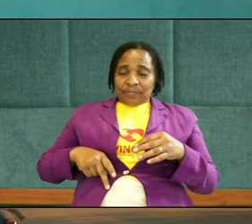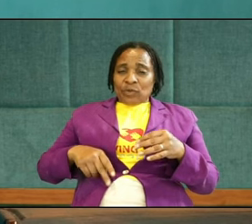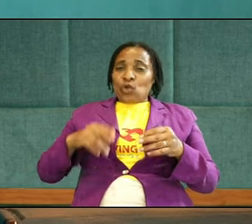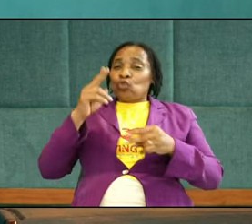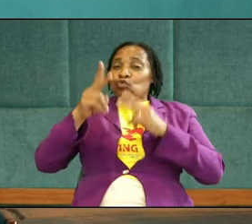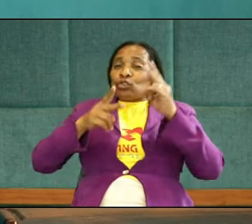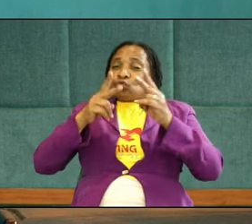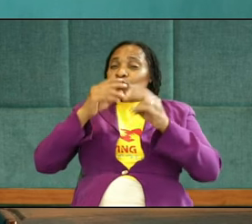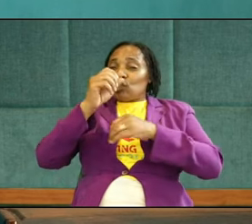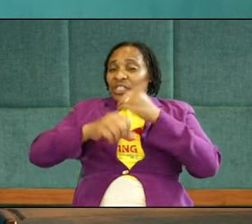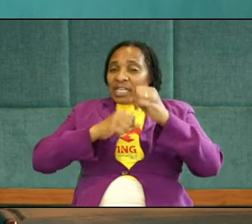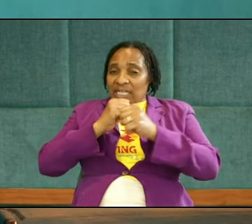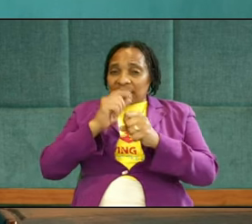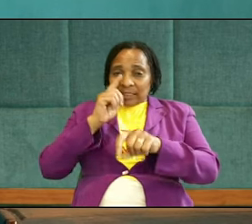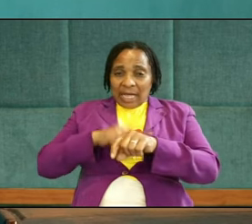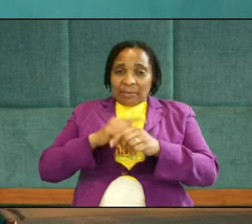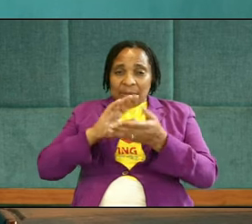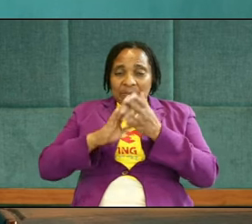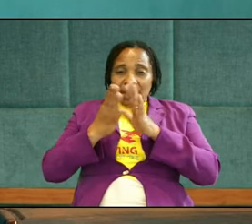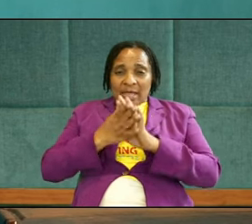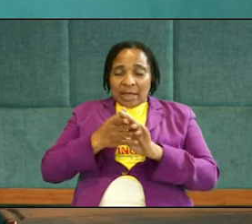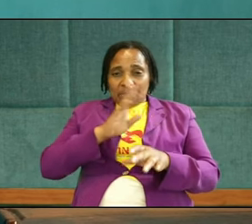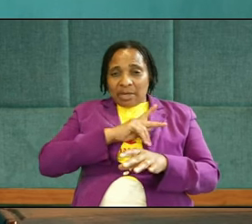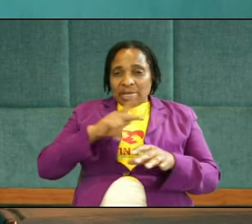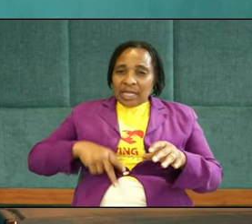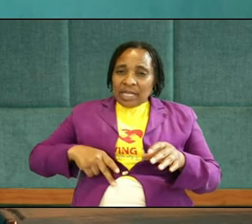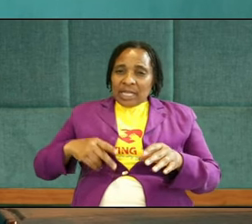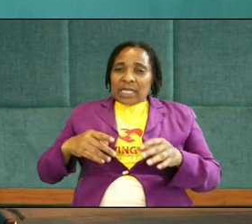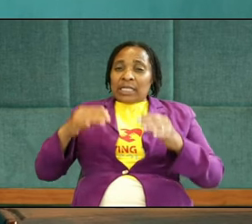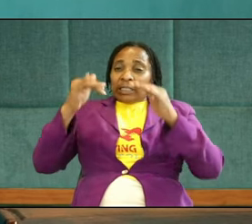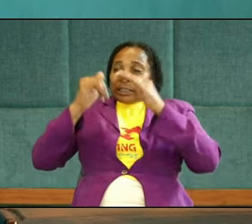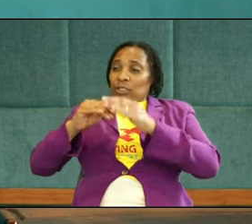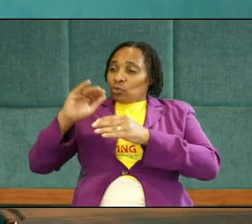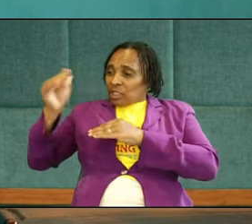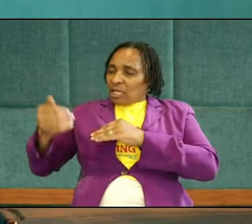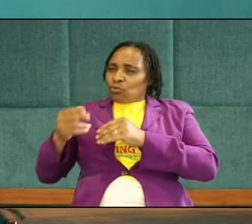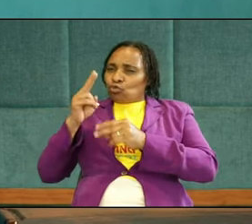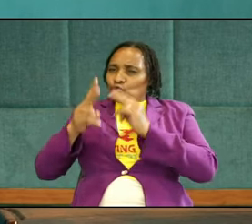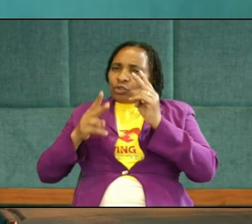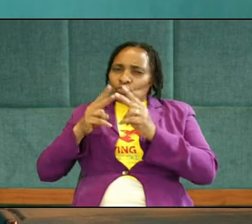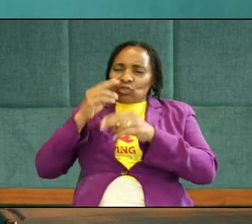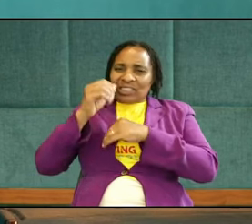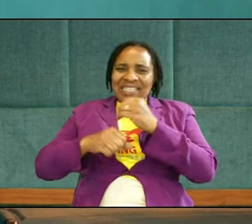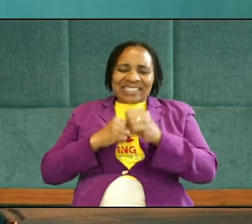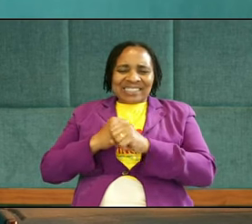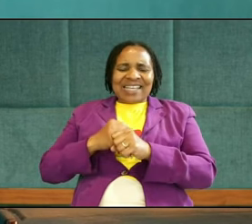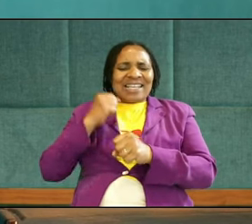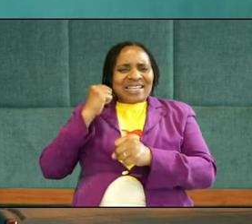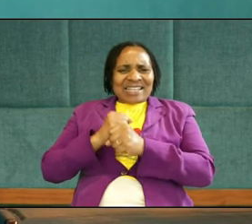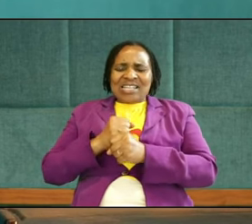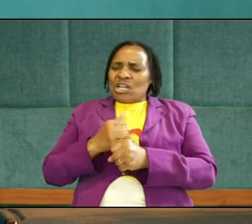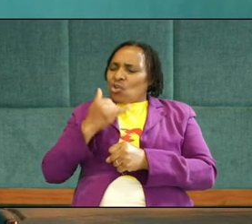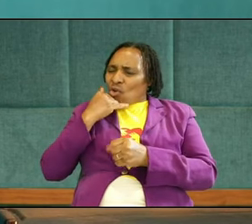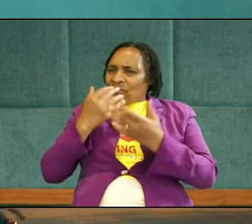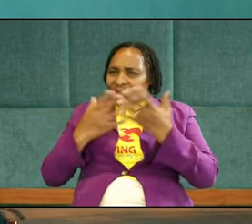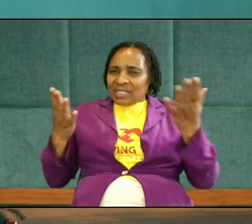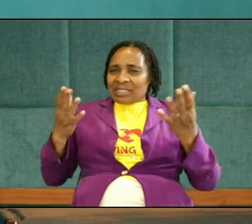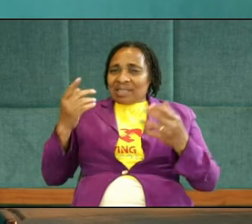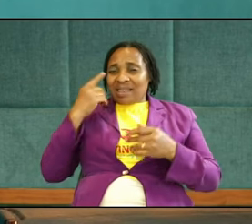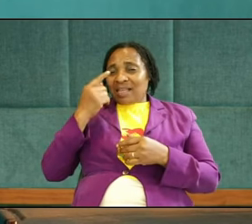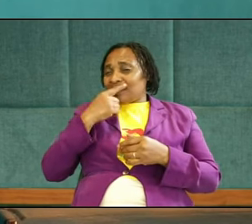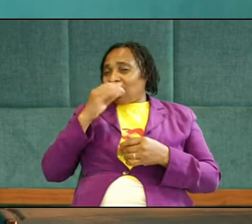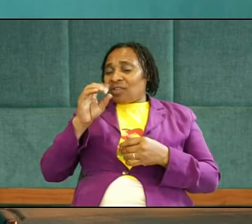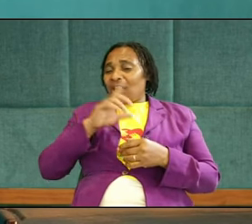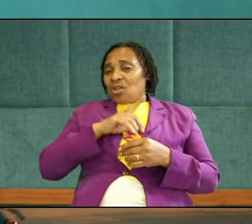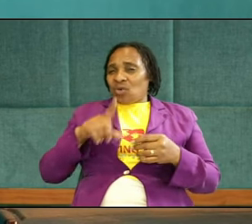became king, and he reigned in Jerusalem for 2 years. He did evil in the eye of the Lord, as was